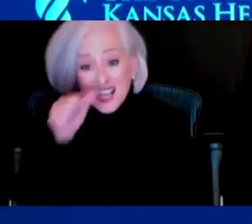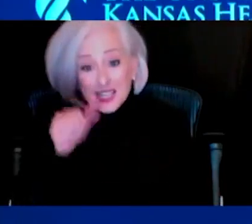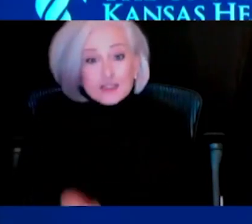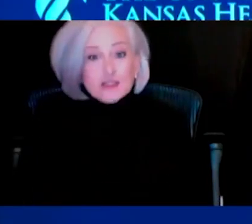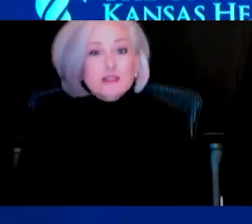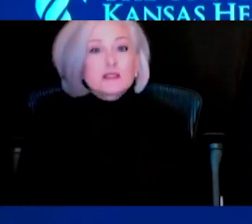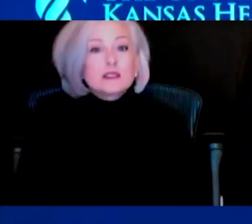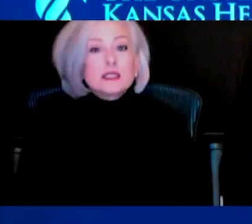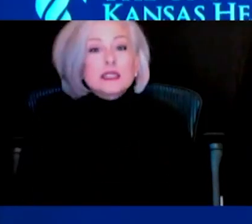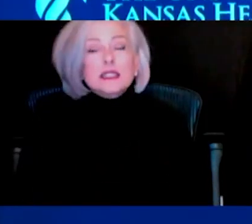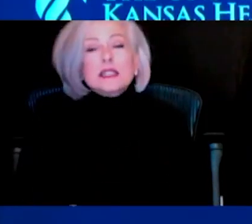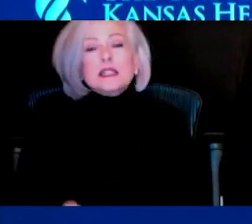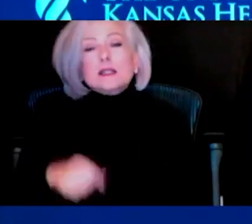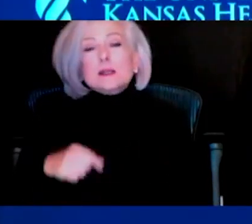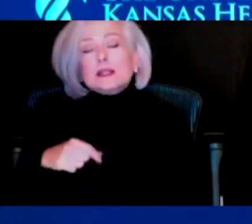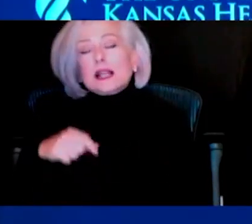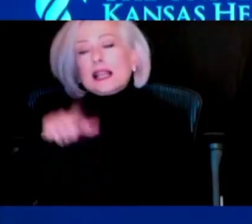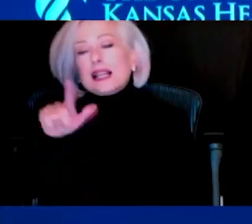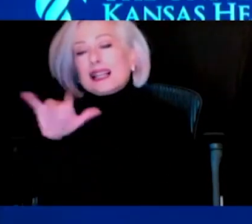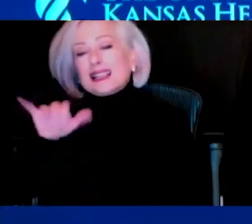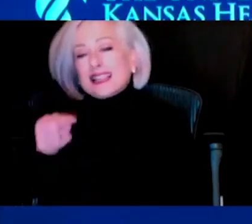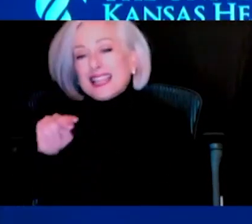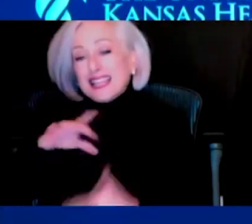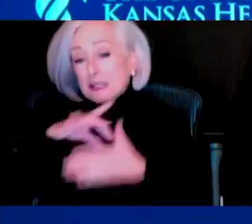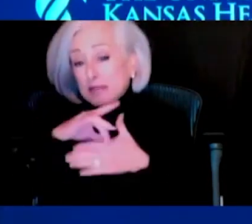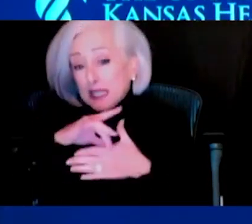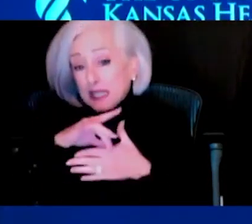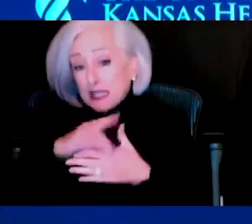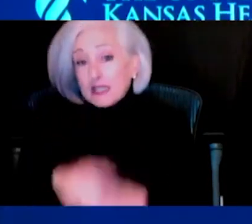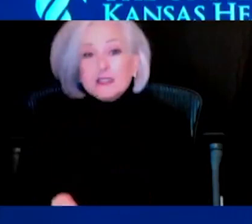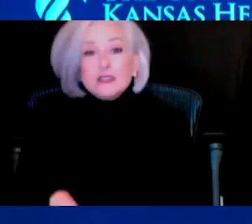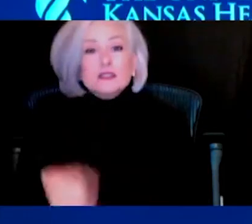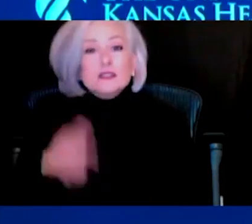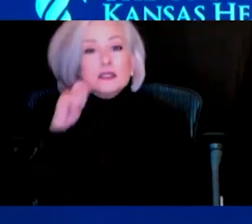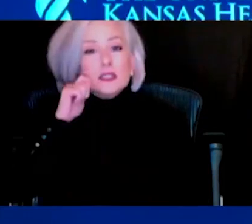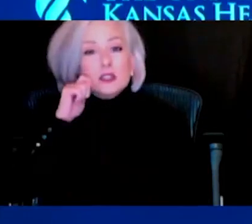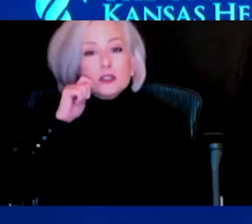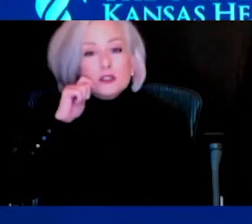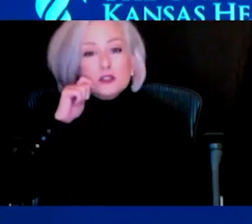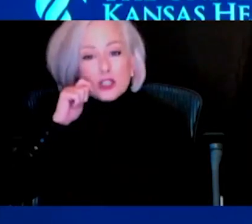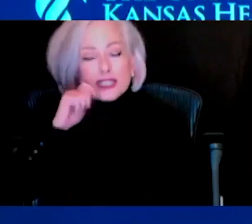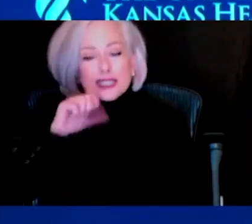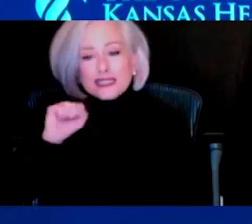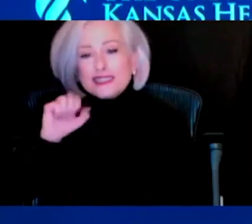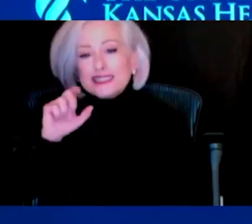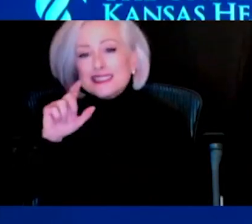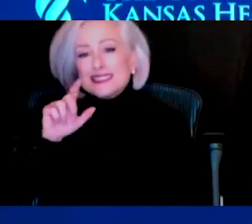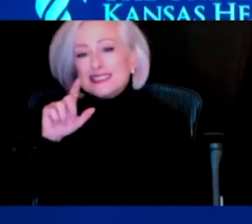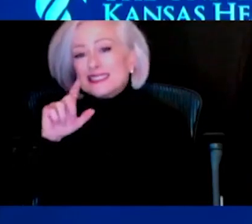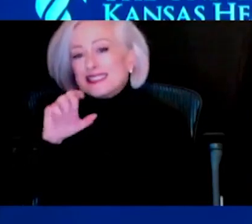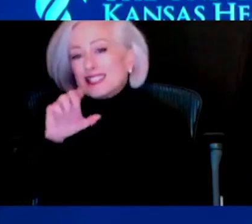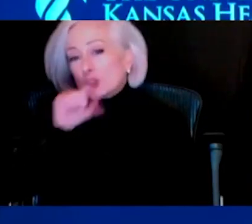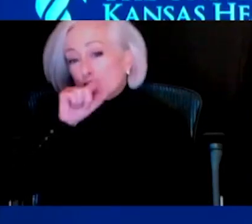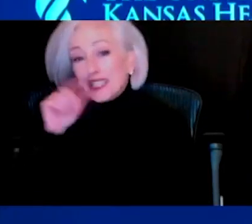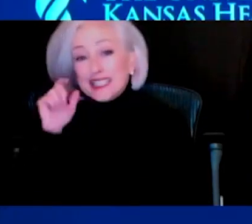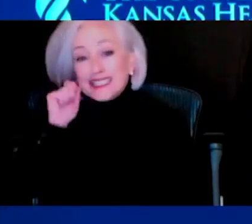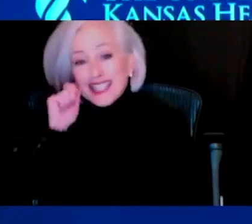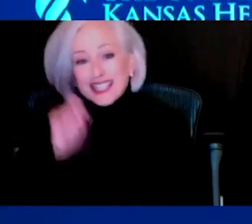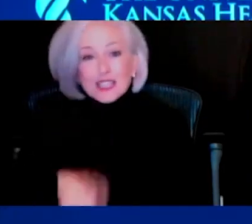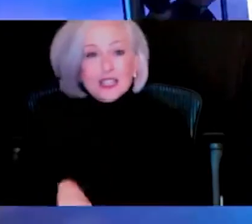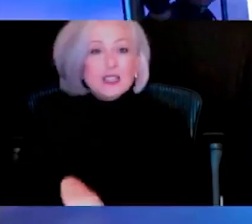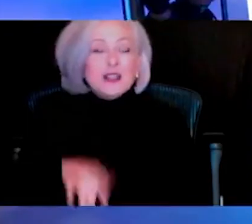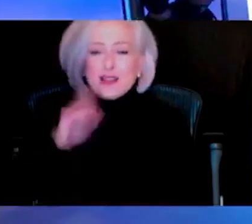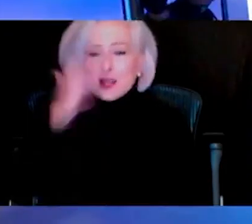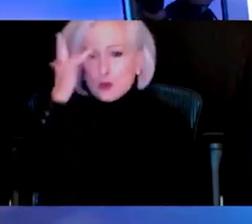and, chicken skin, and that's why a lot of people have chicken broth. It's What high about in- chicken wings? Does that count? Chicken wings